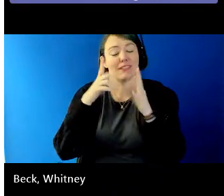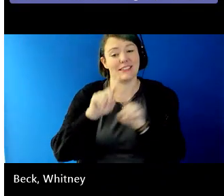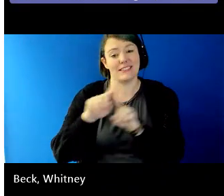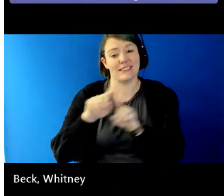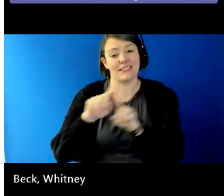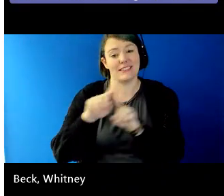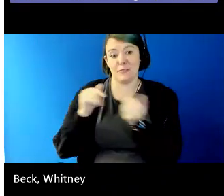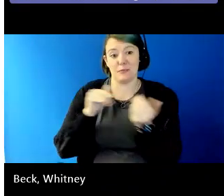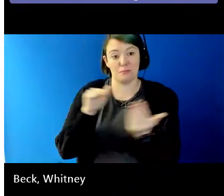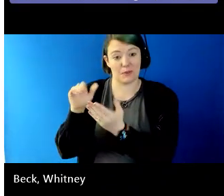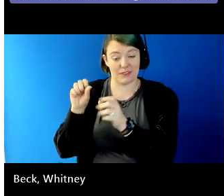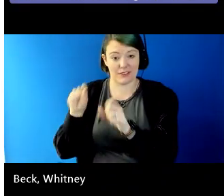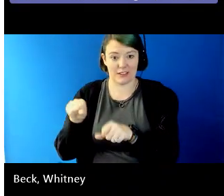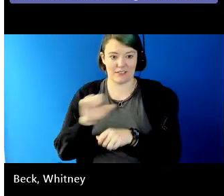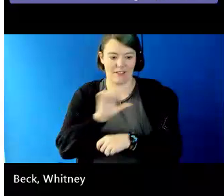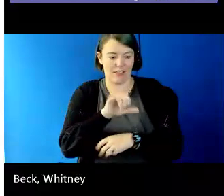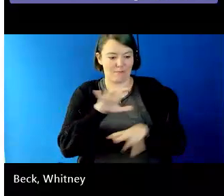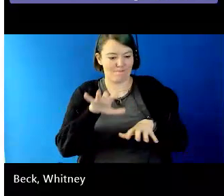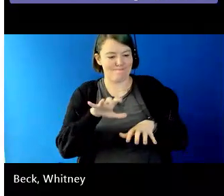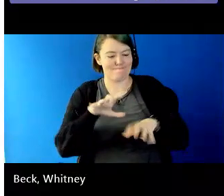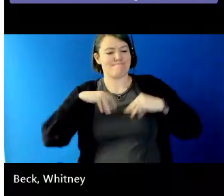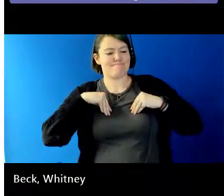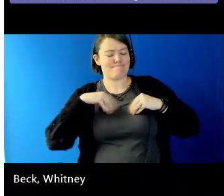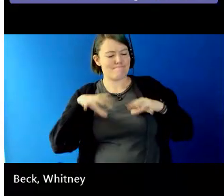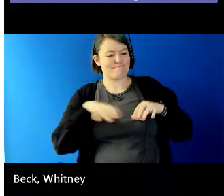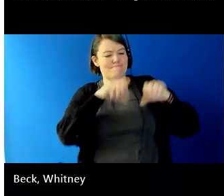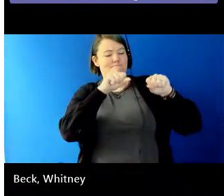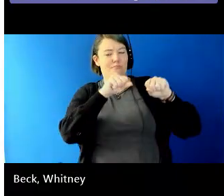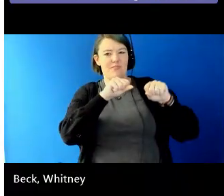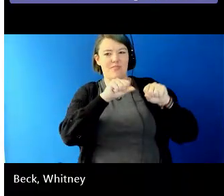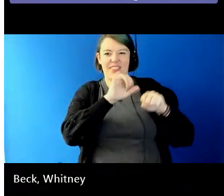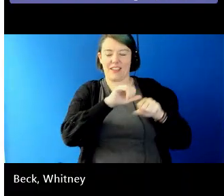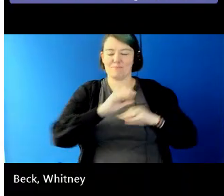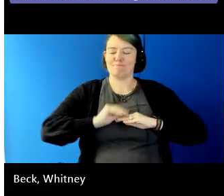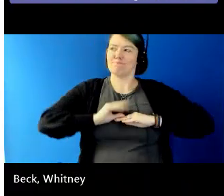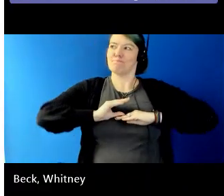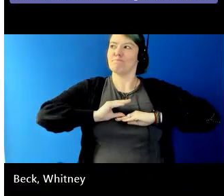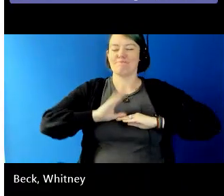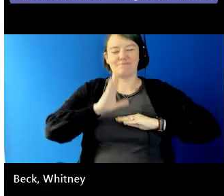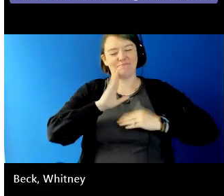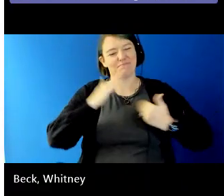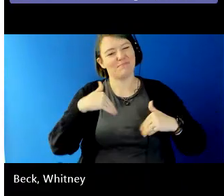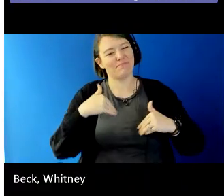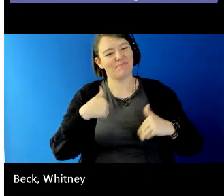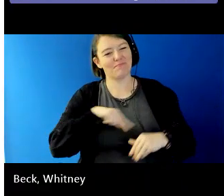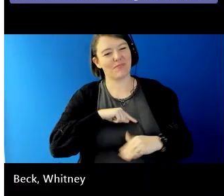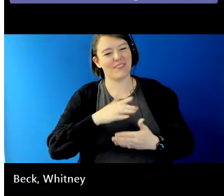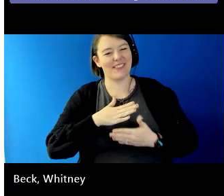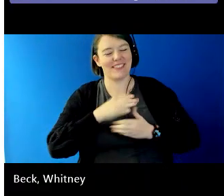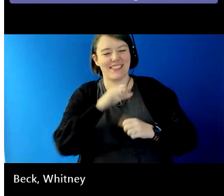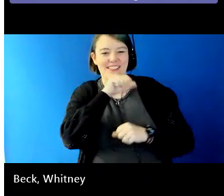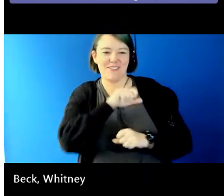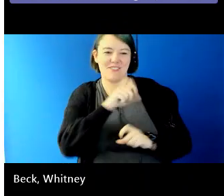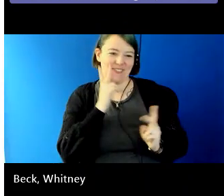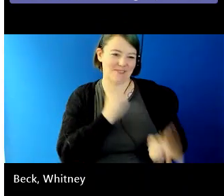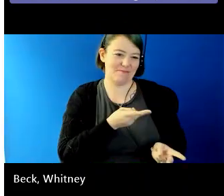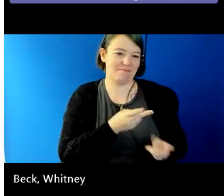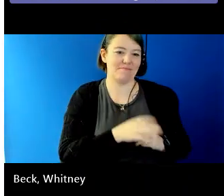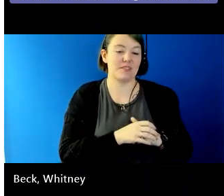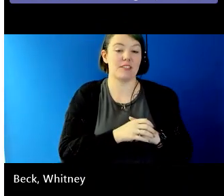and that self-esteem is something that we really are proud to see. And also it eliminates a spend down. So we're not going to focus today